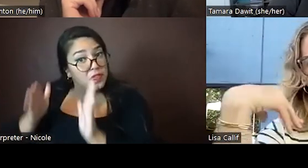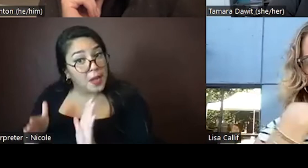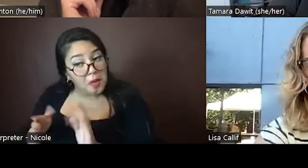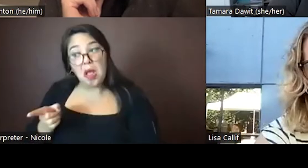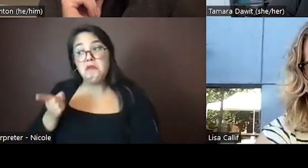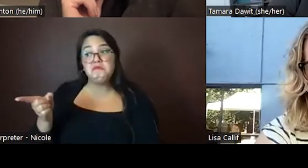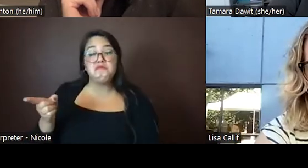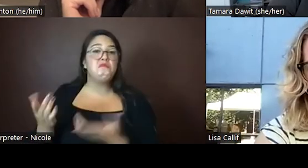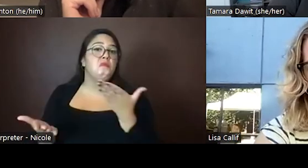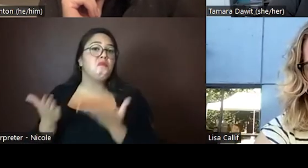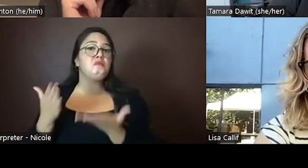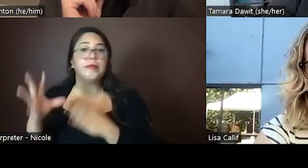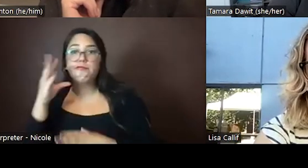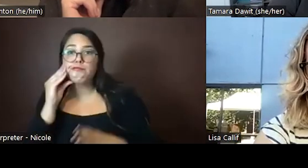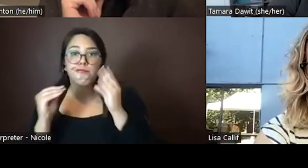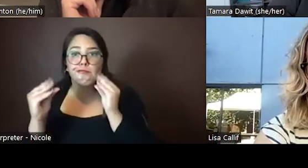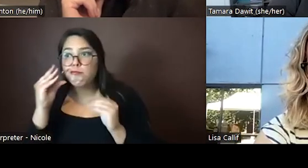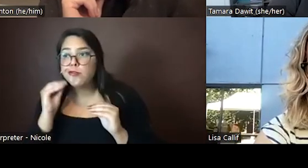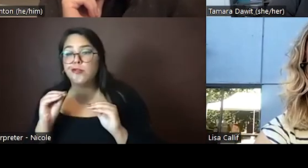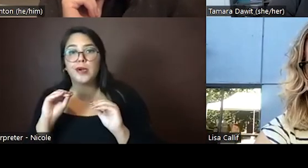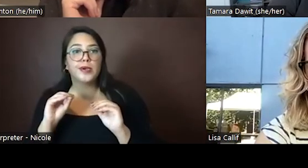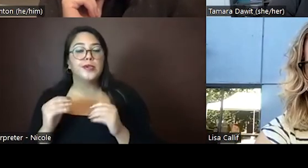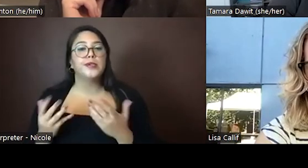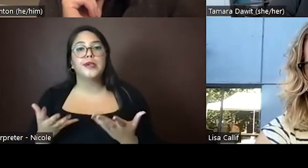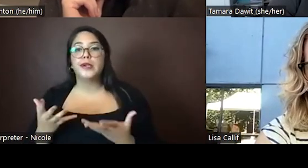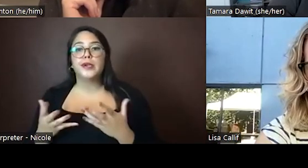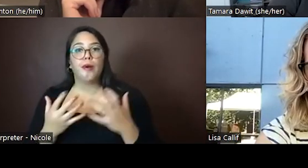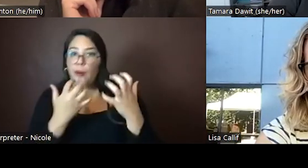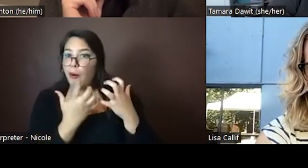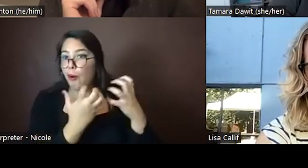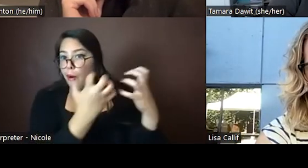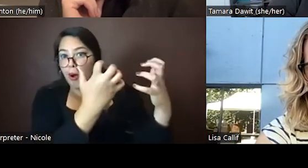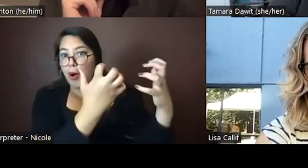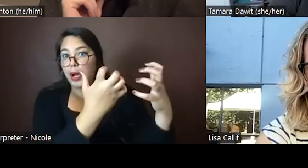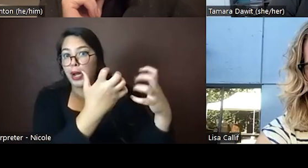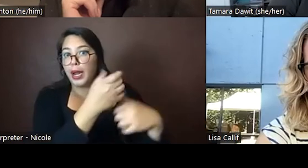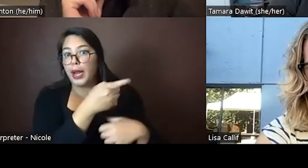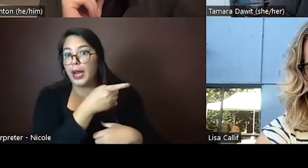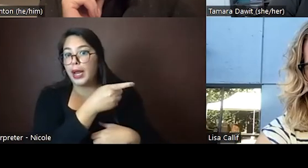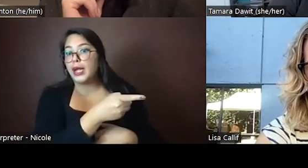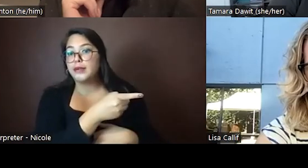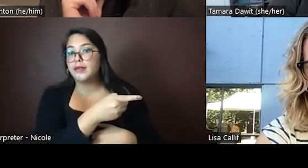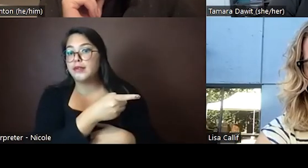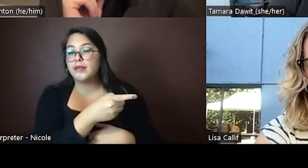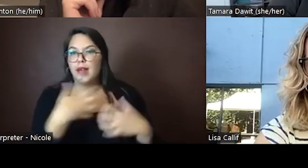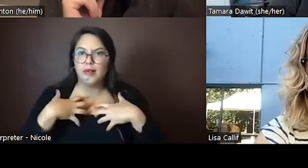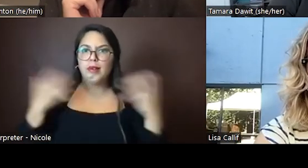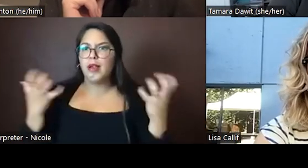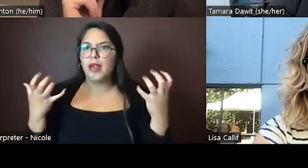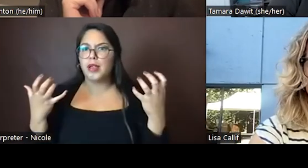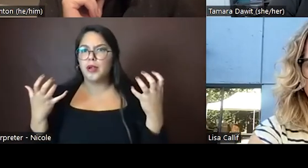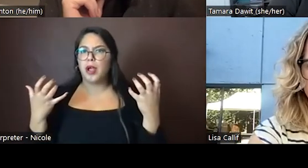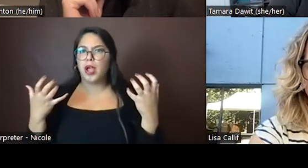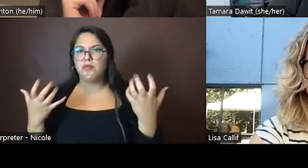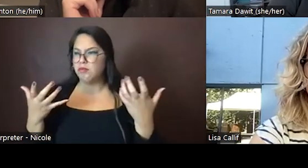who has to face some sort of that their audience turn up against them, you know, because of the